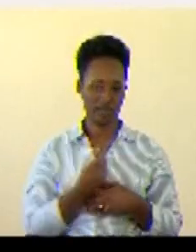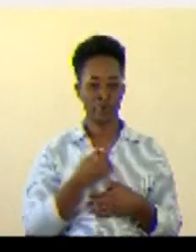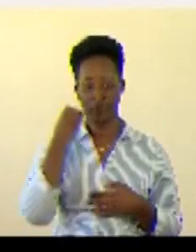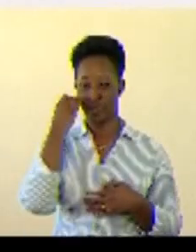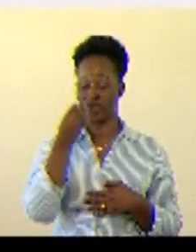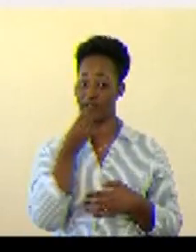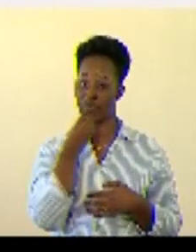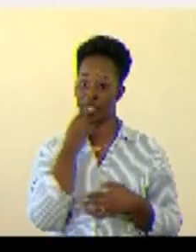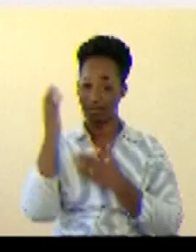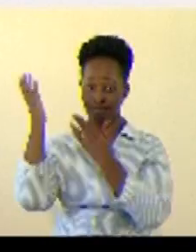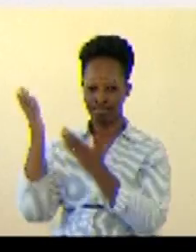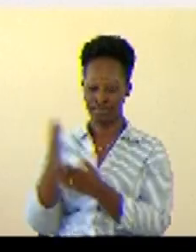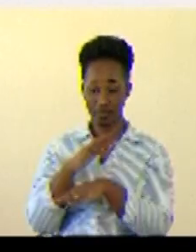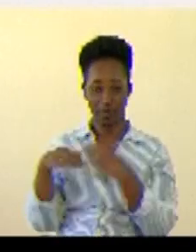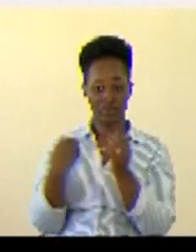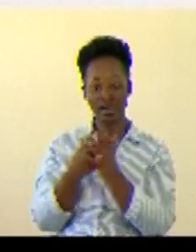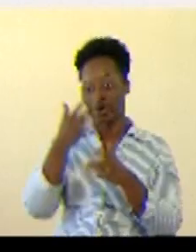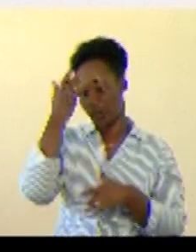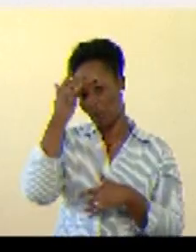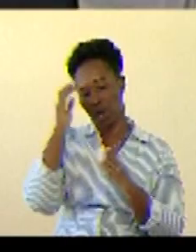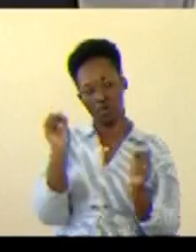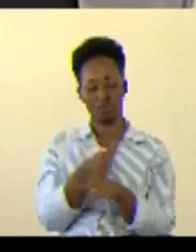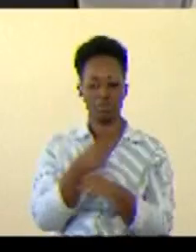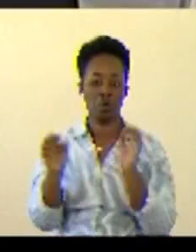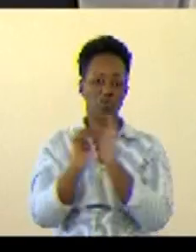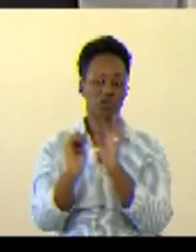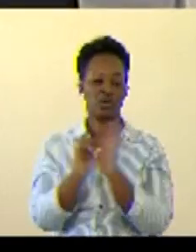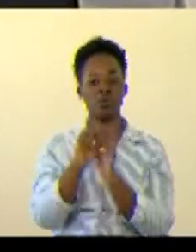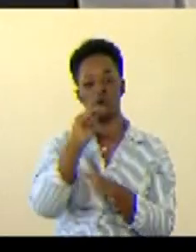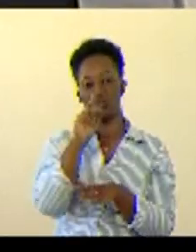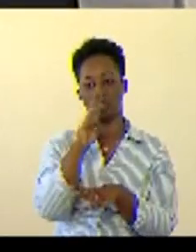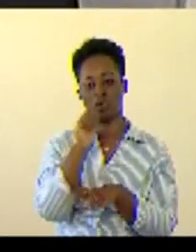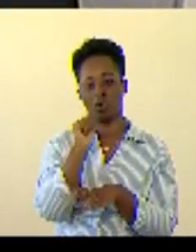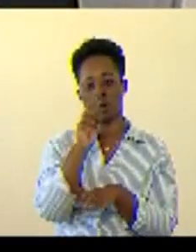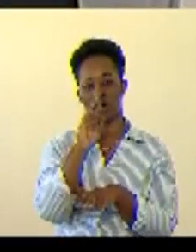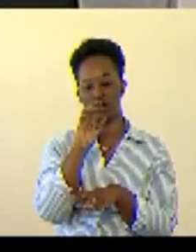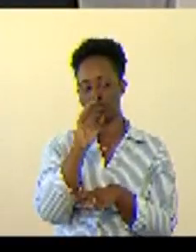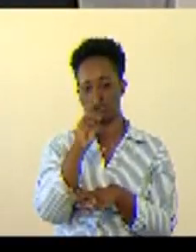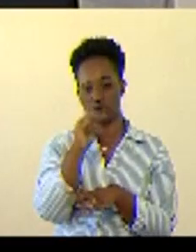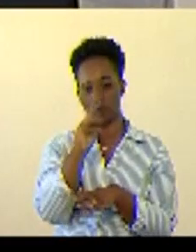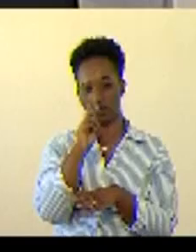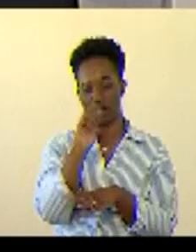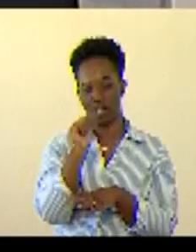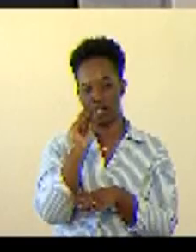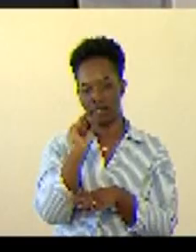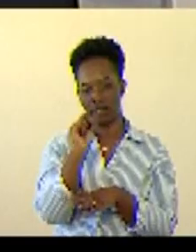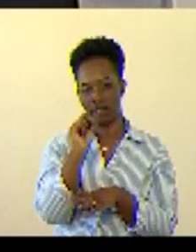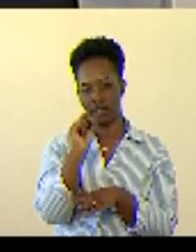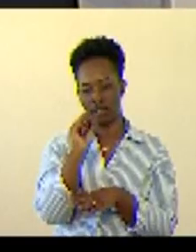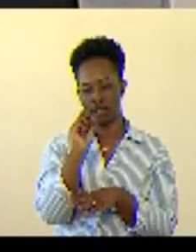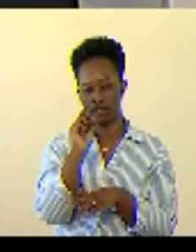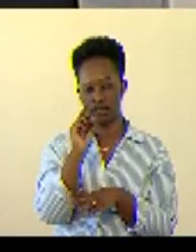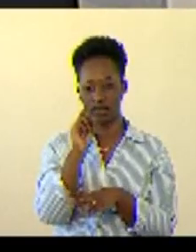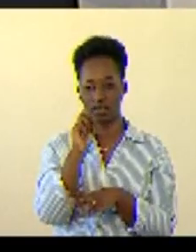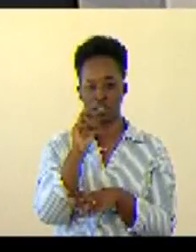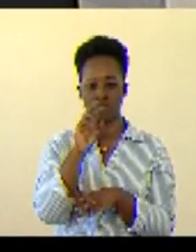some of the diseases. Take an example like kwashiorkor, take an example like marasmus, take an example, and other